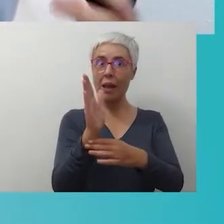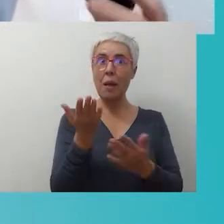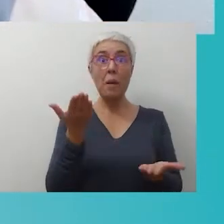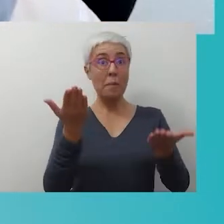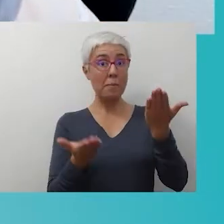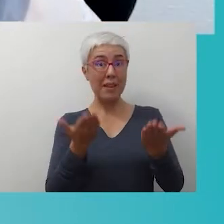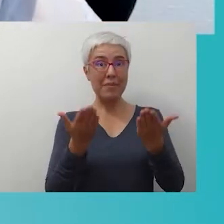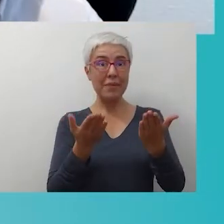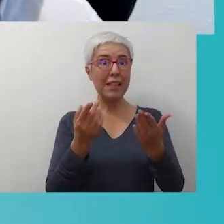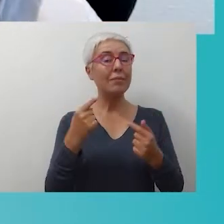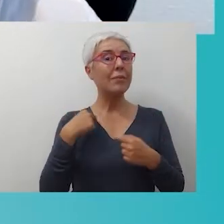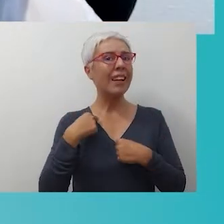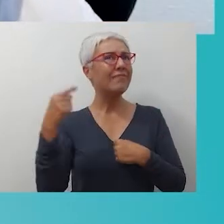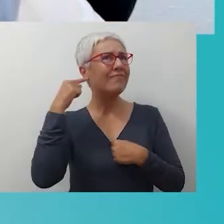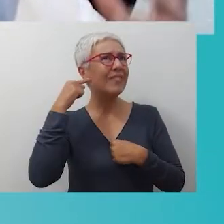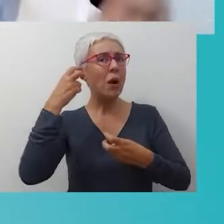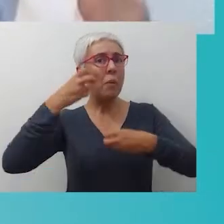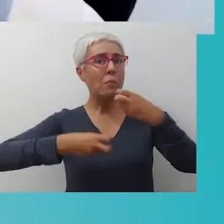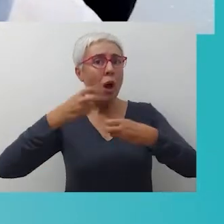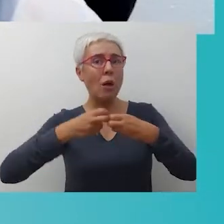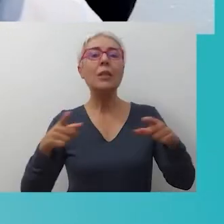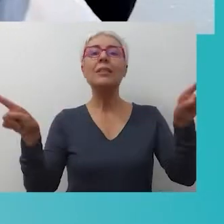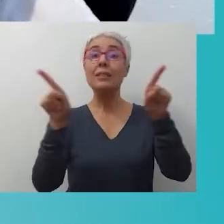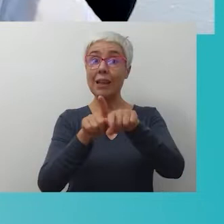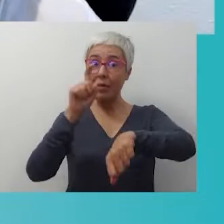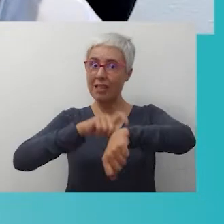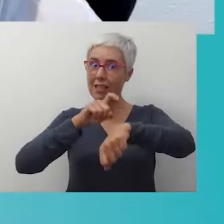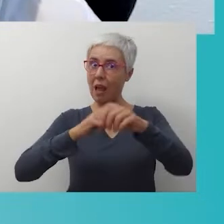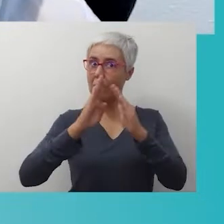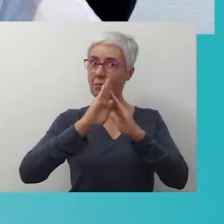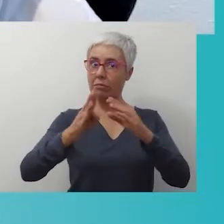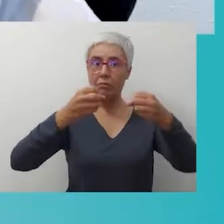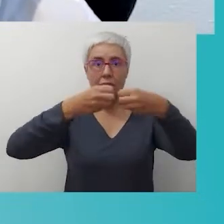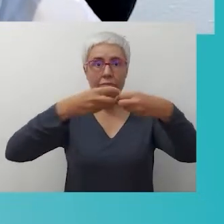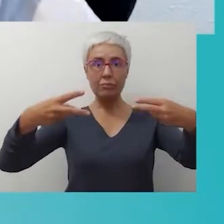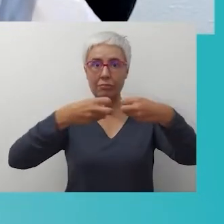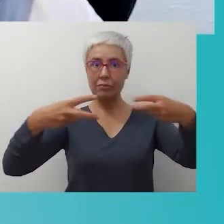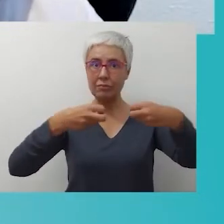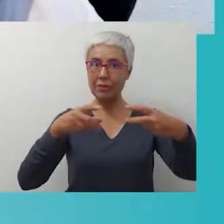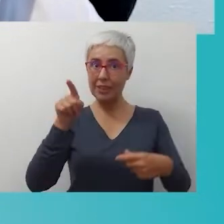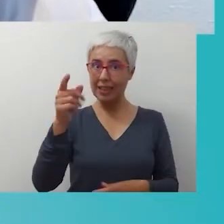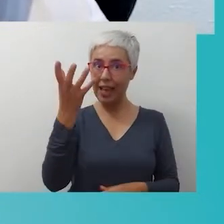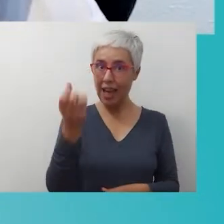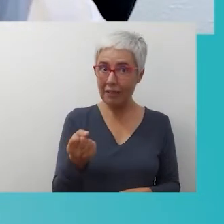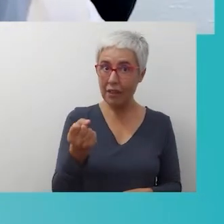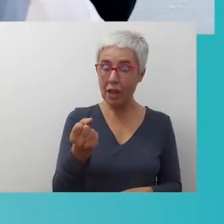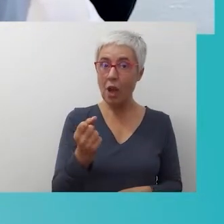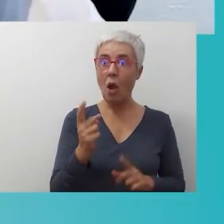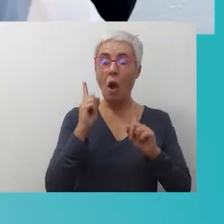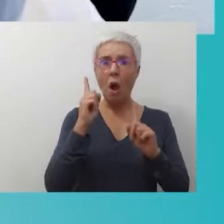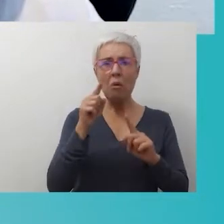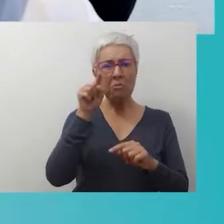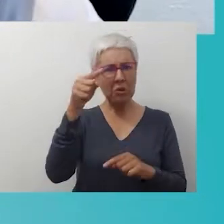they have any kind of hearing problem, they can read a transcription in real time. Do you think Be My Vega is